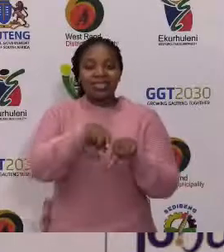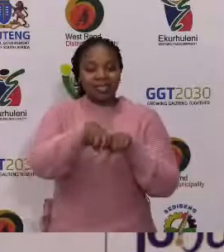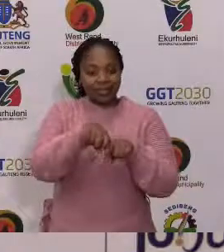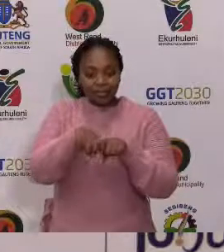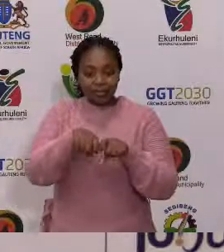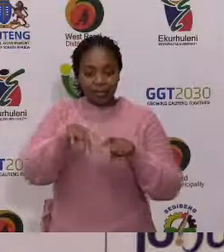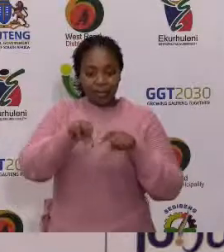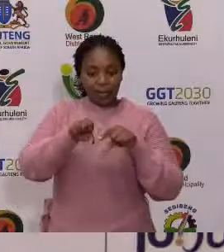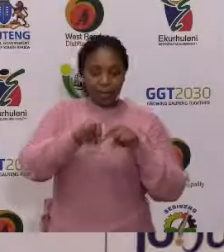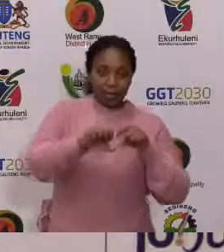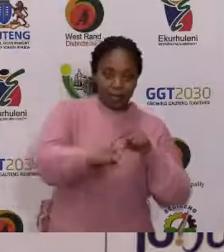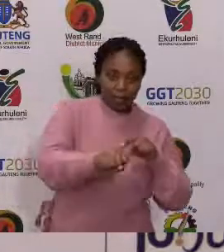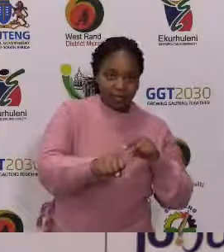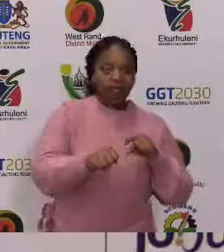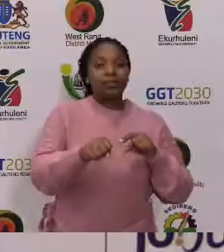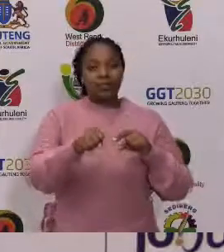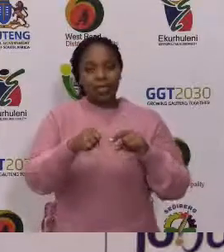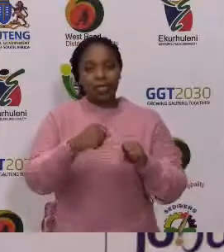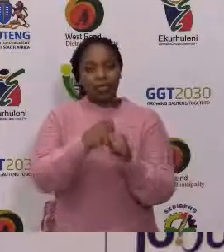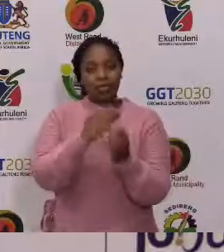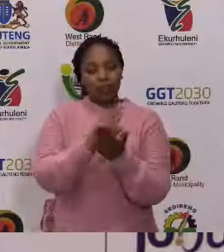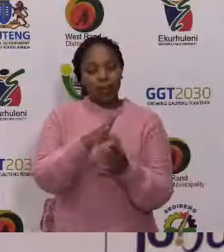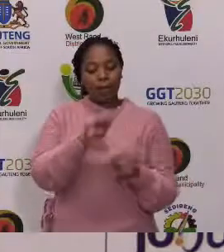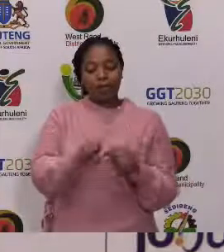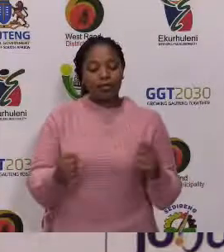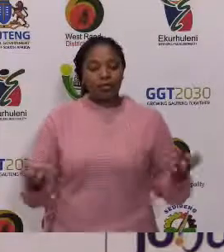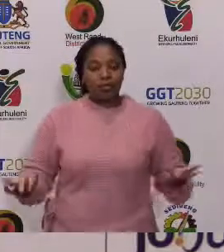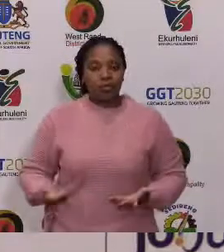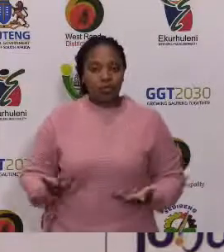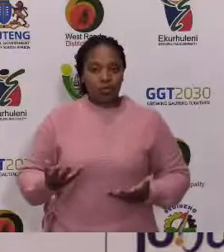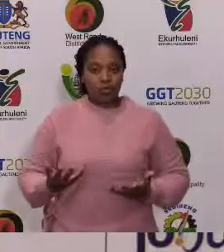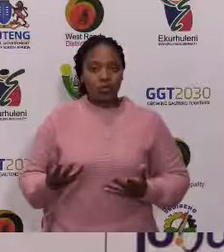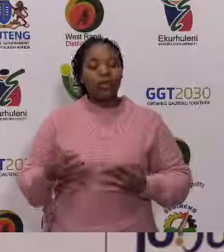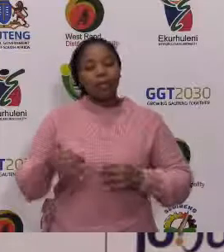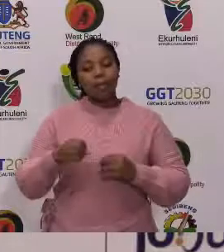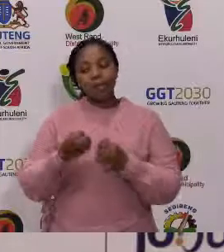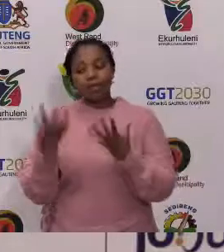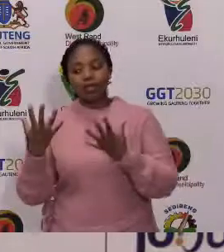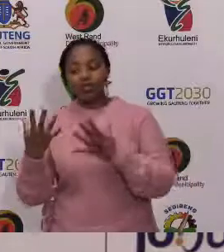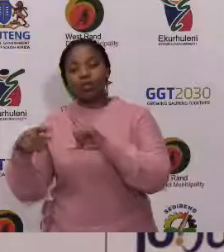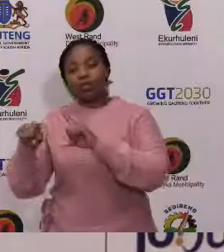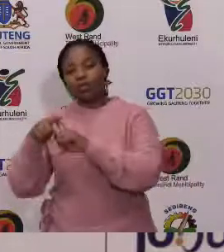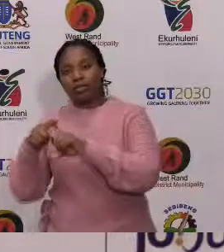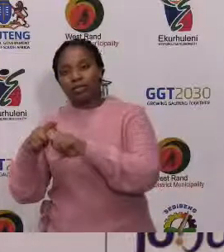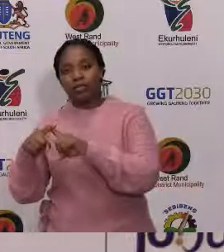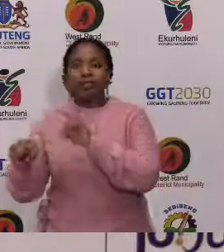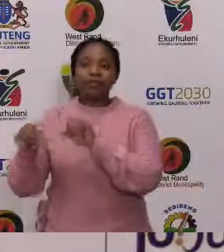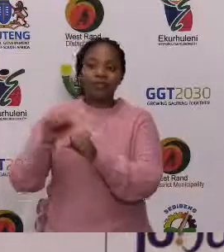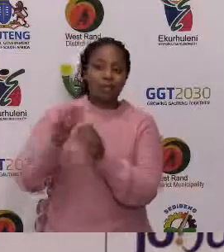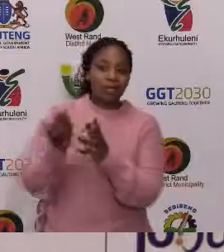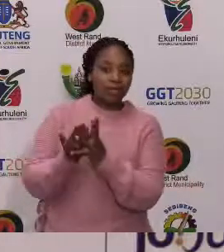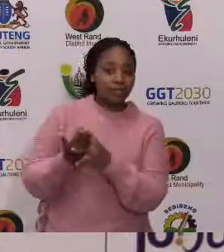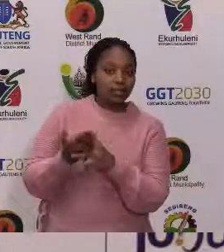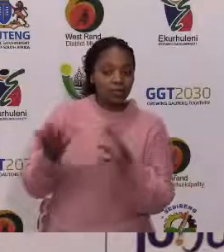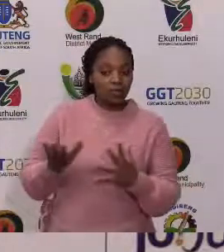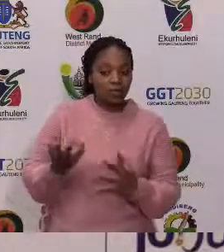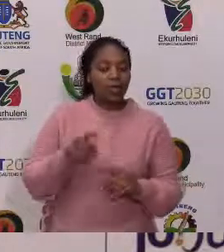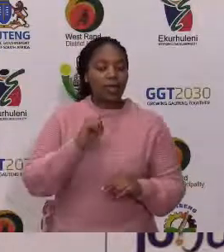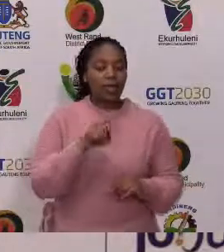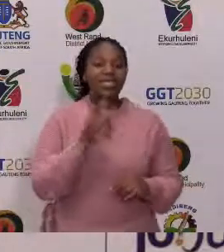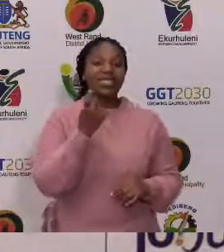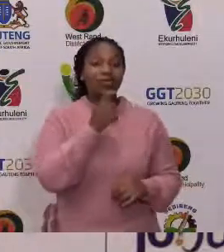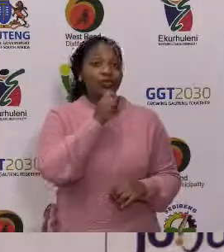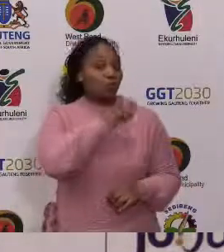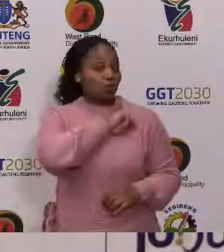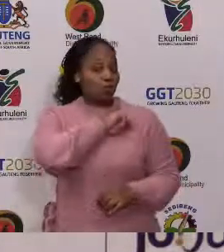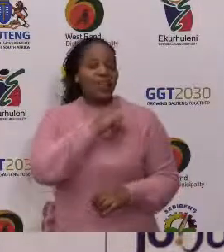tracking, and tracing. It is very easy, and I want to say it's very easy that we can direct